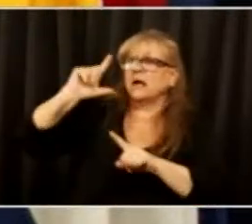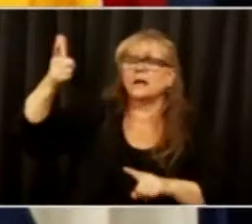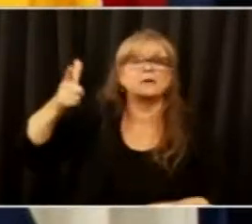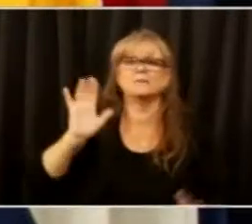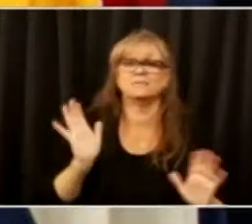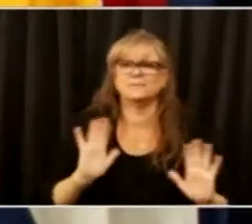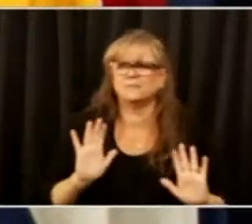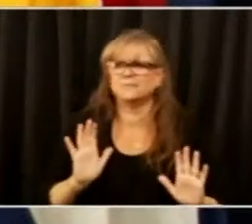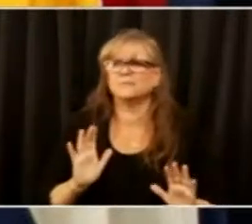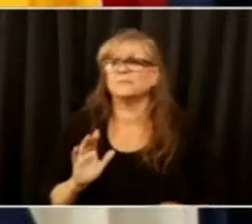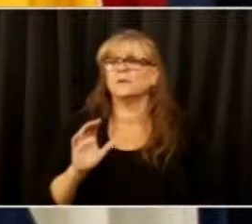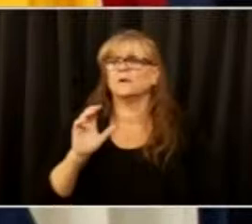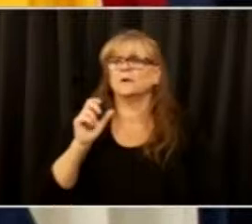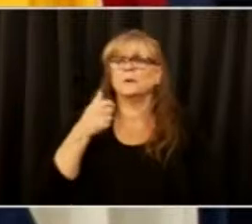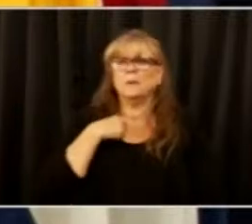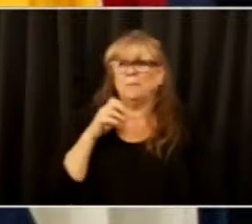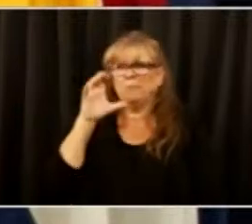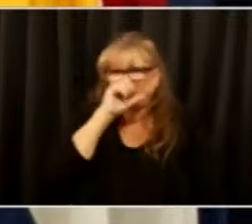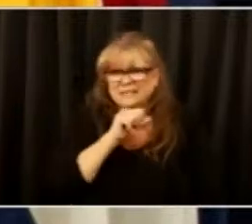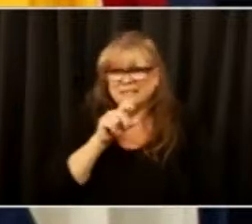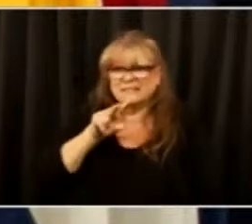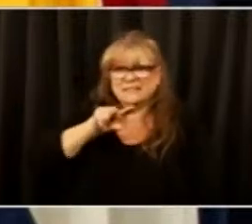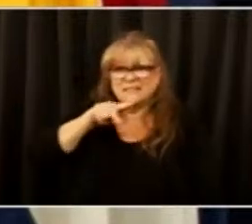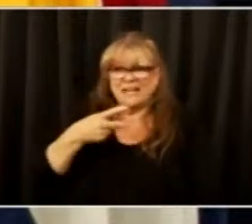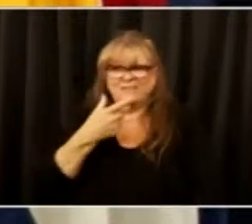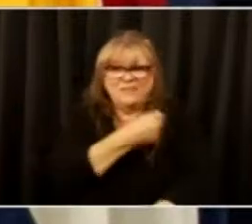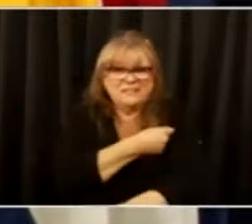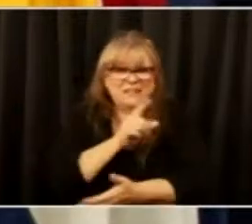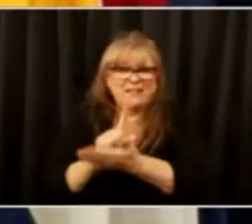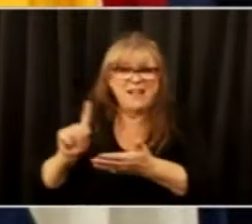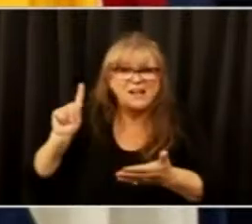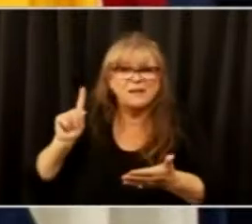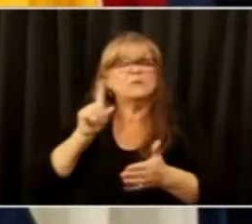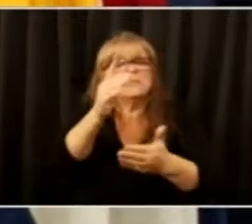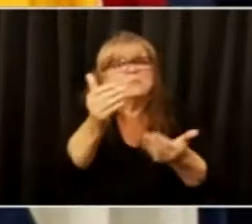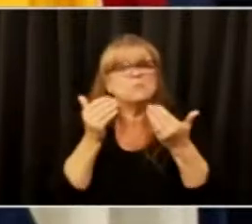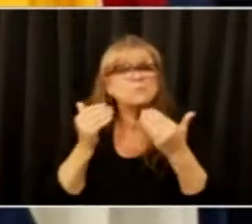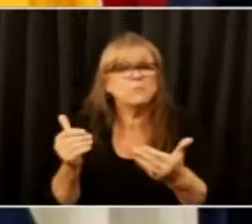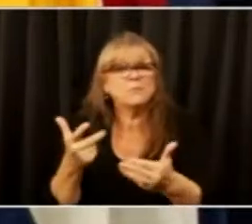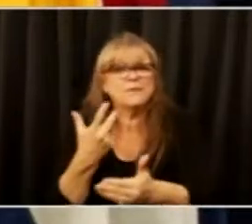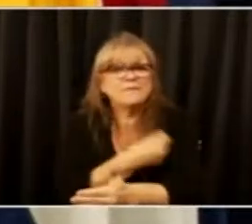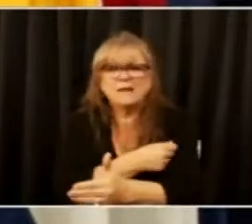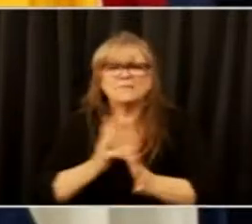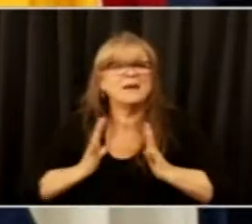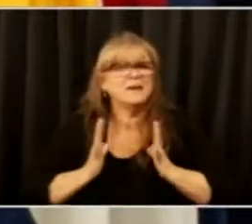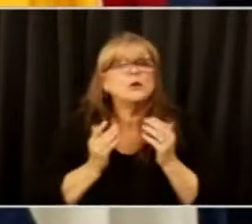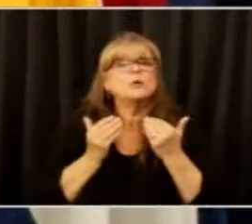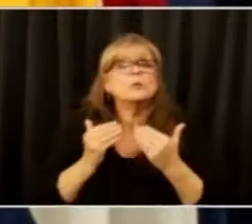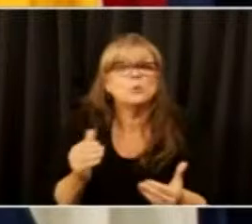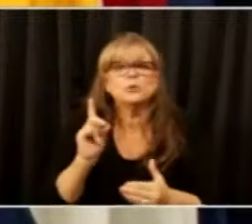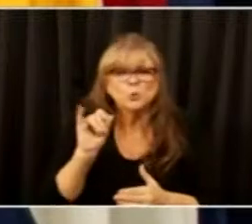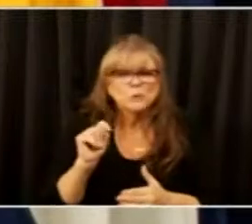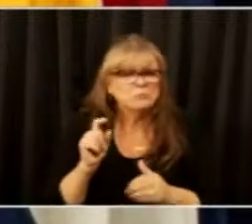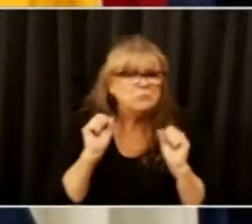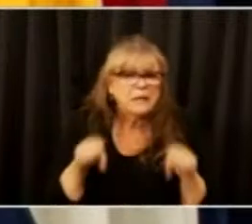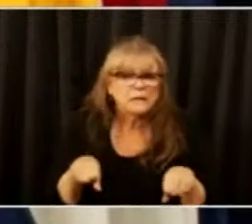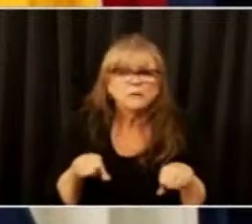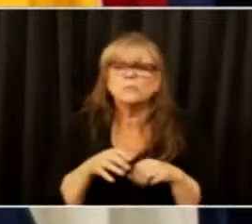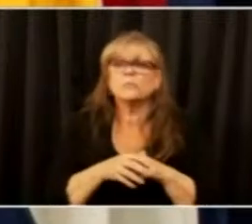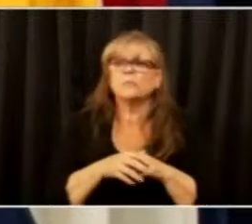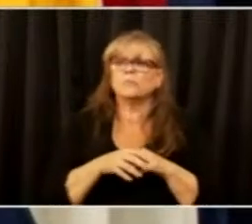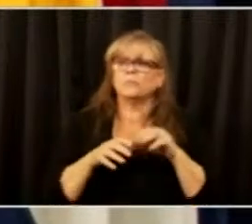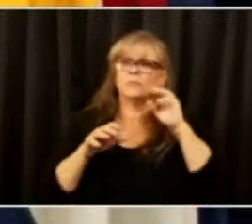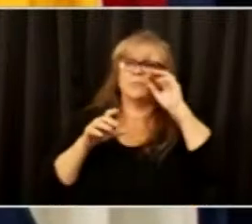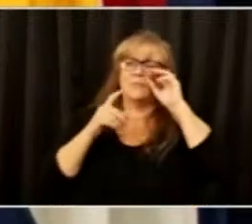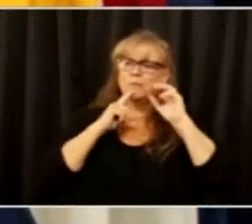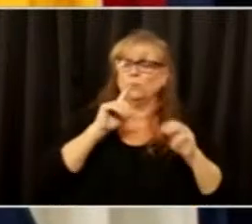dose? Yes. The second dose will work every bit as well. In fact, the window, I believe, is 42 days where they show that it should